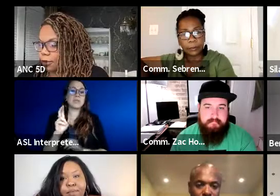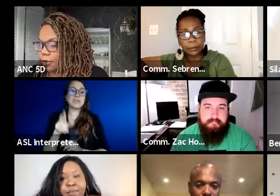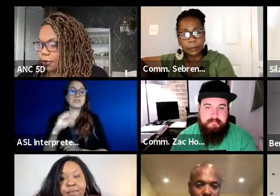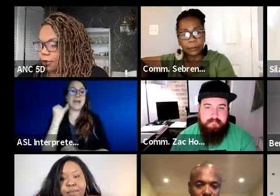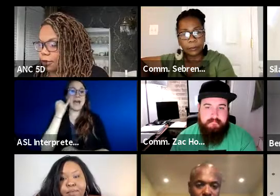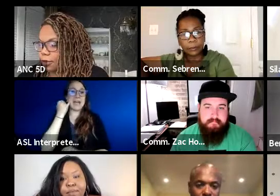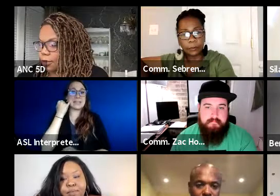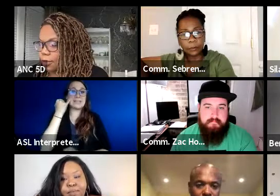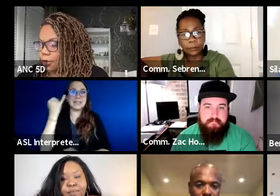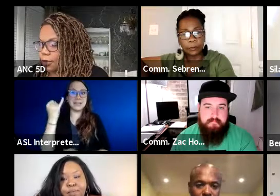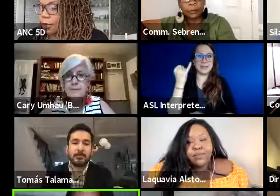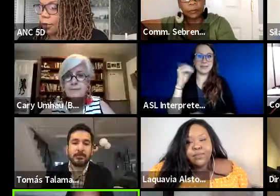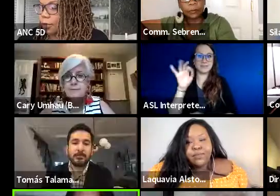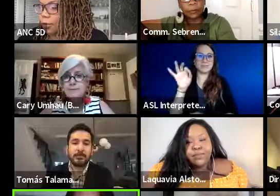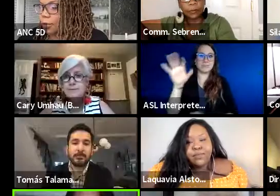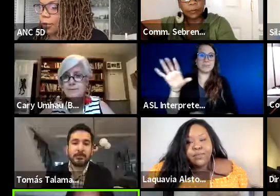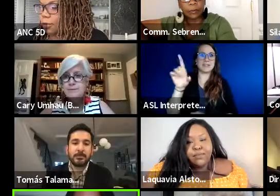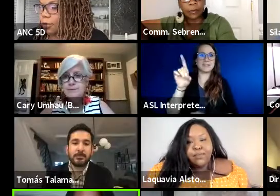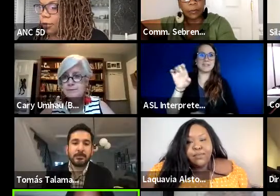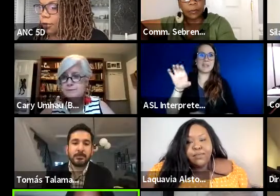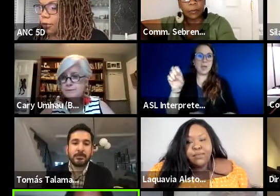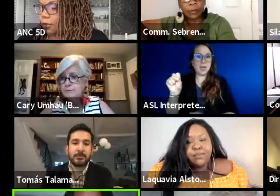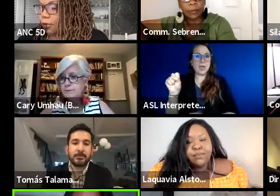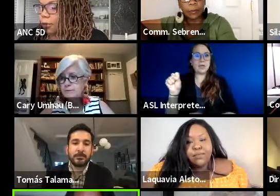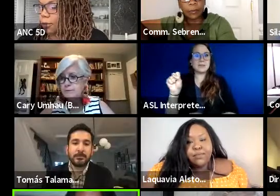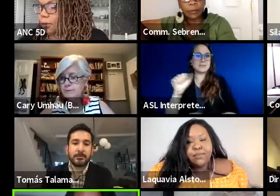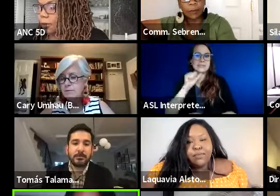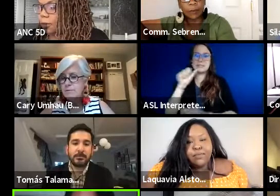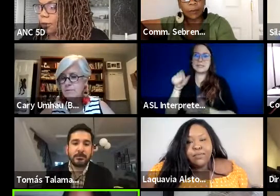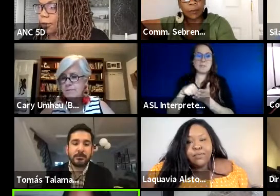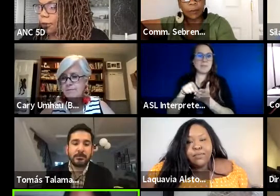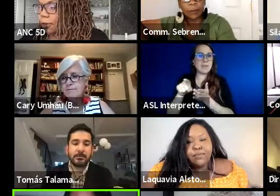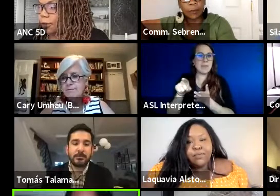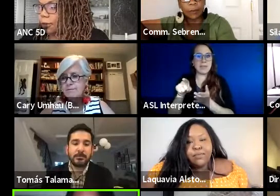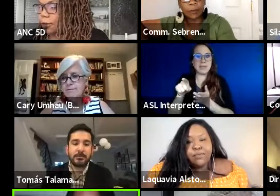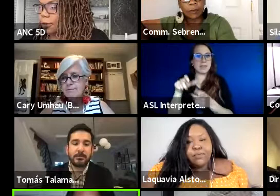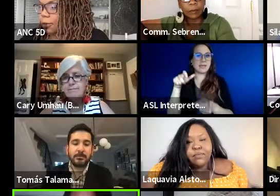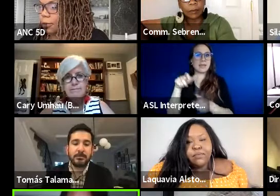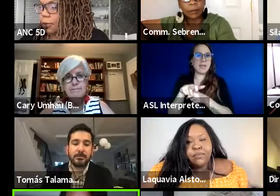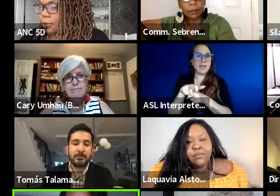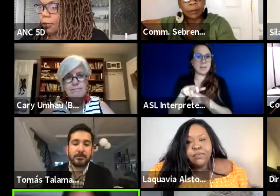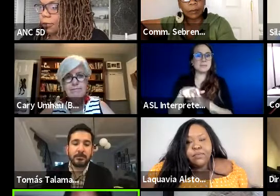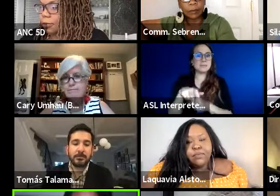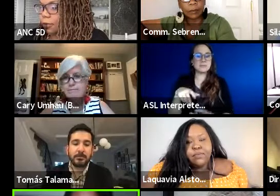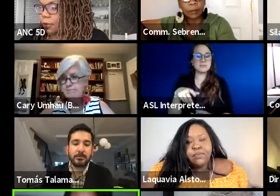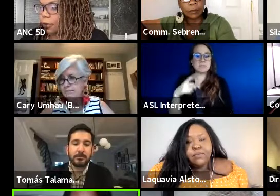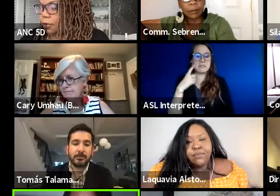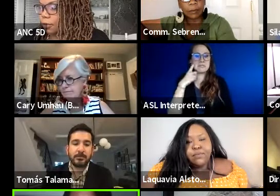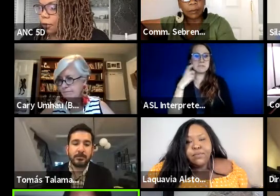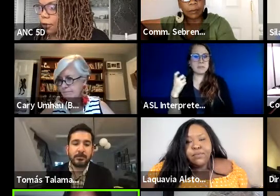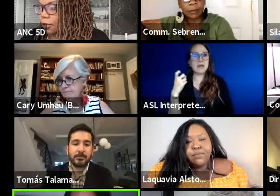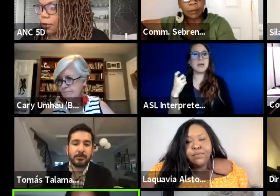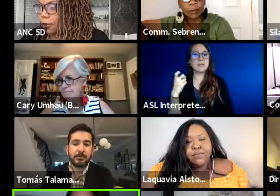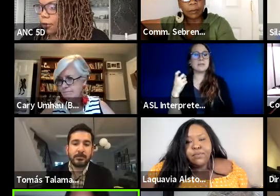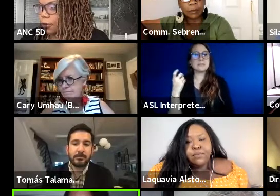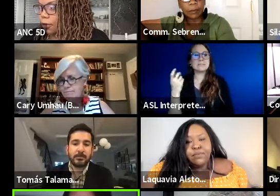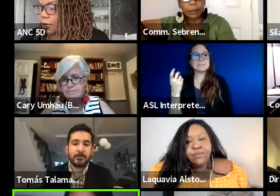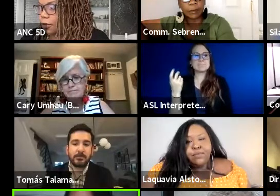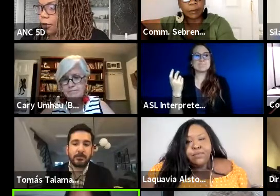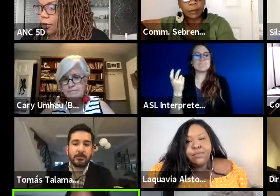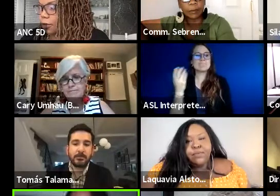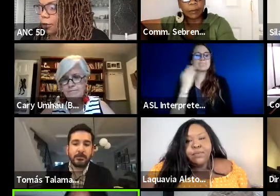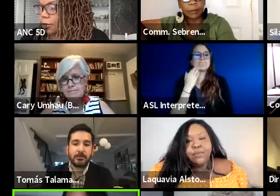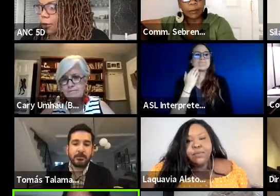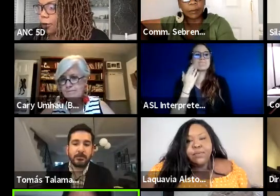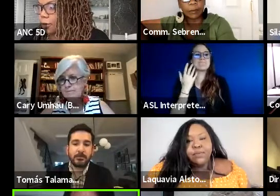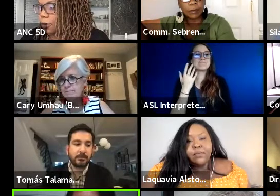there that DOES isn't paying claims, and it's because of they're